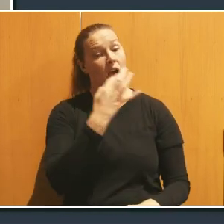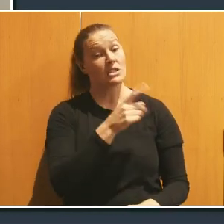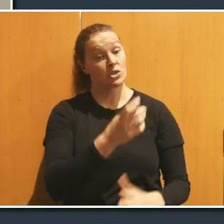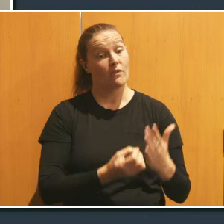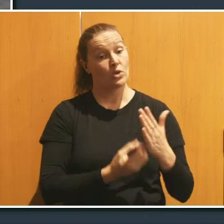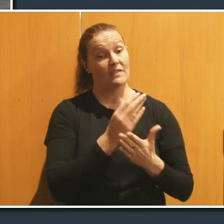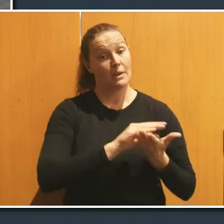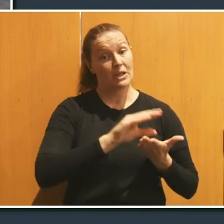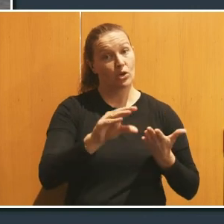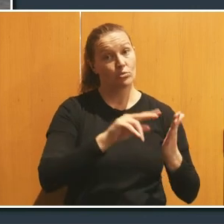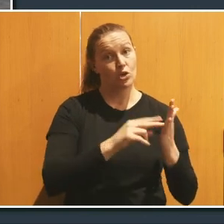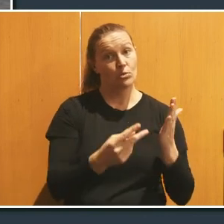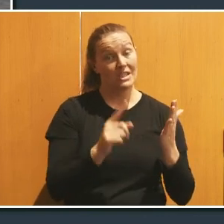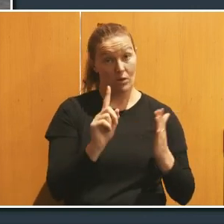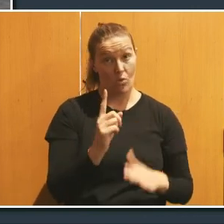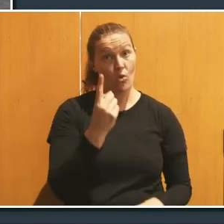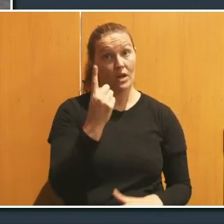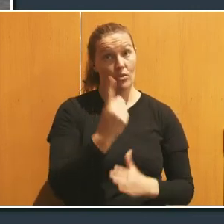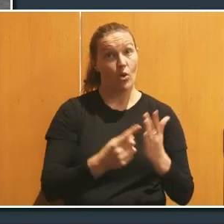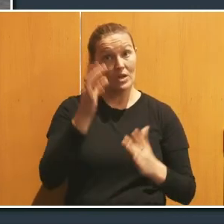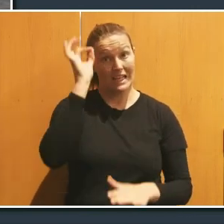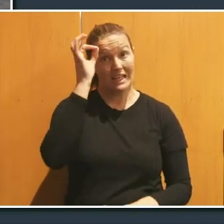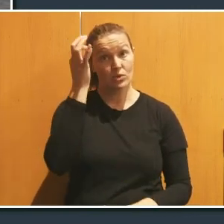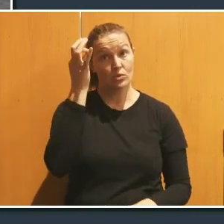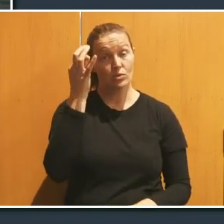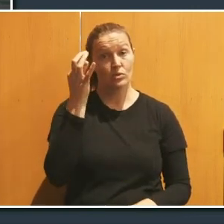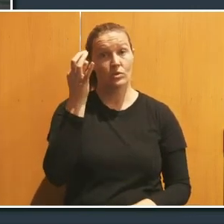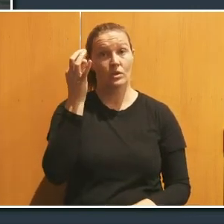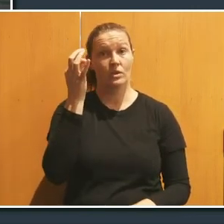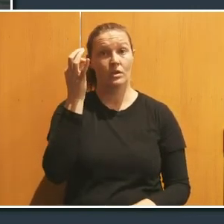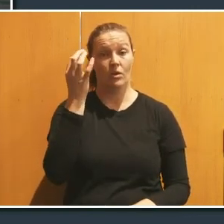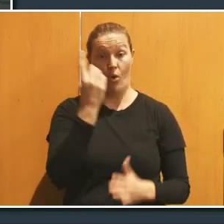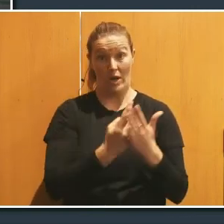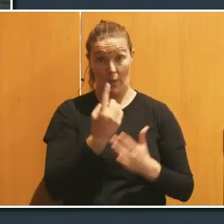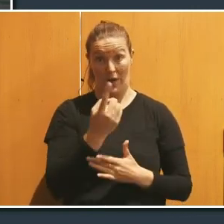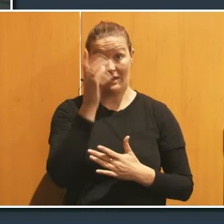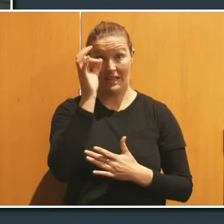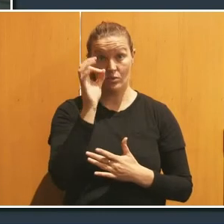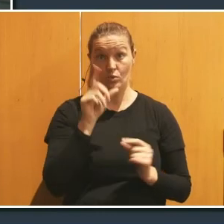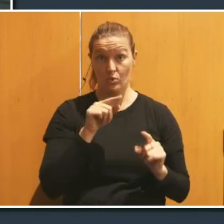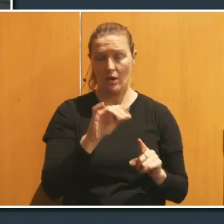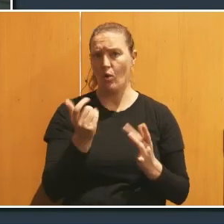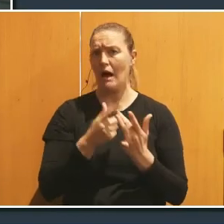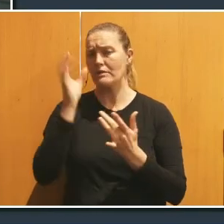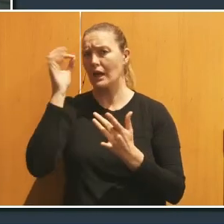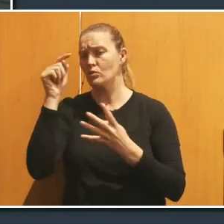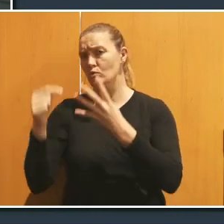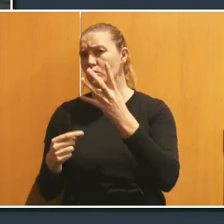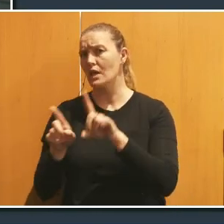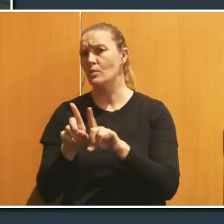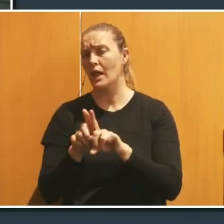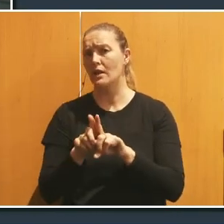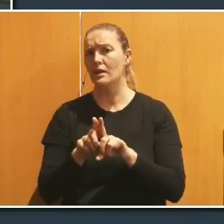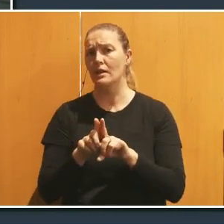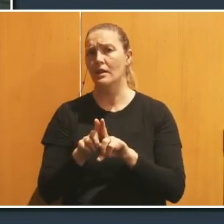contribution policies, is Auckland the only council that currently has that highlighted, or is there a number of other councils around the country that have